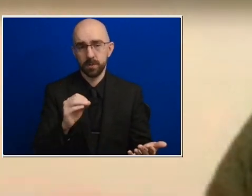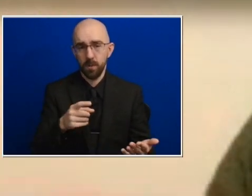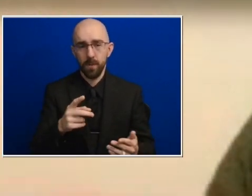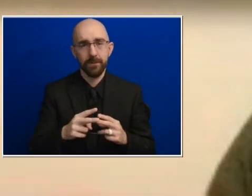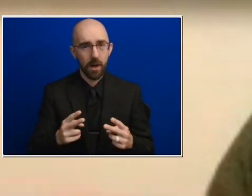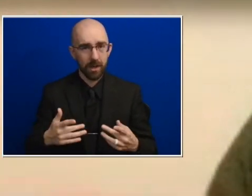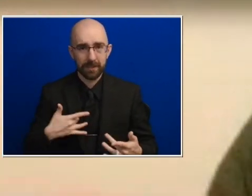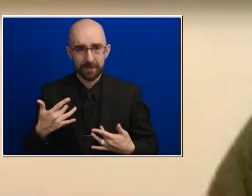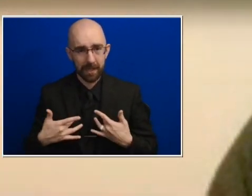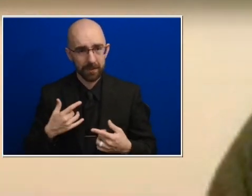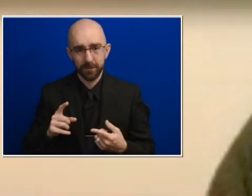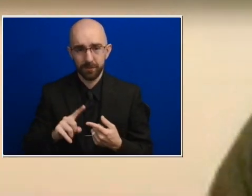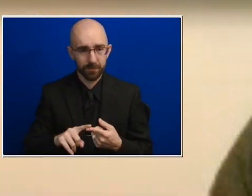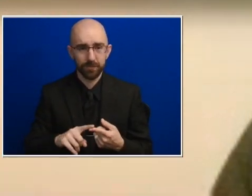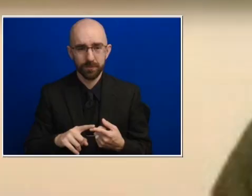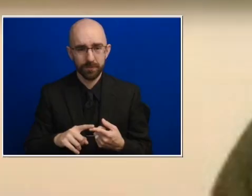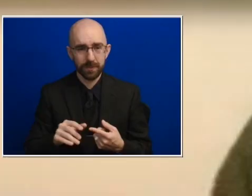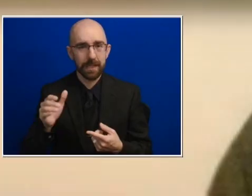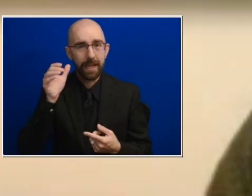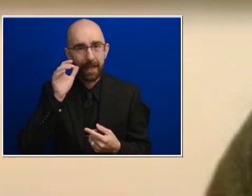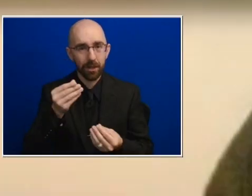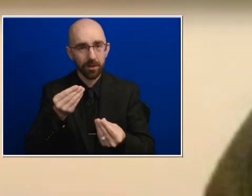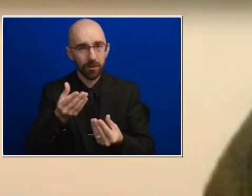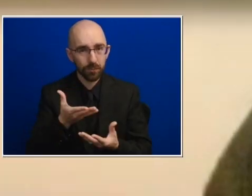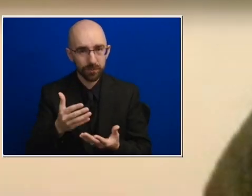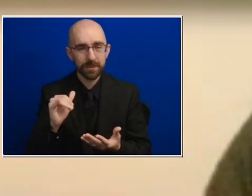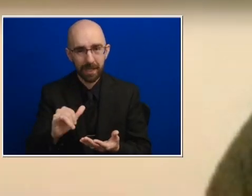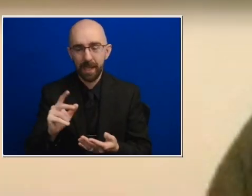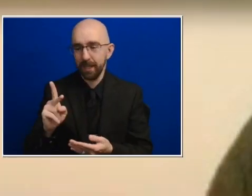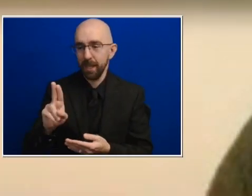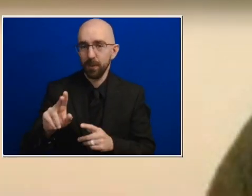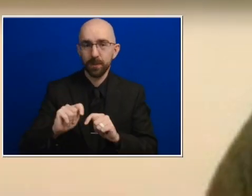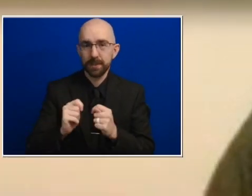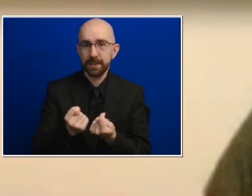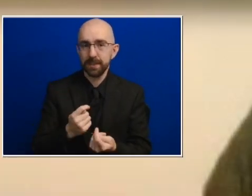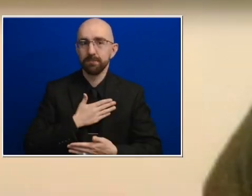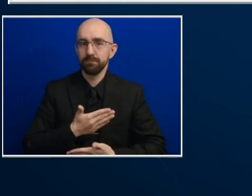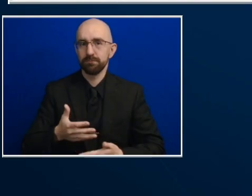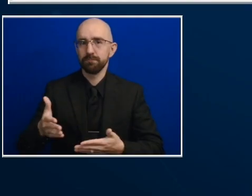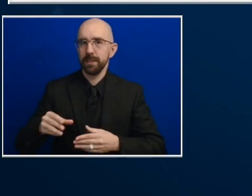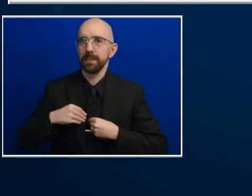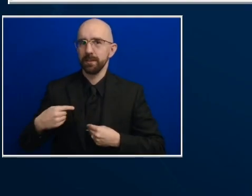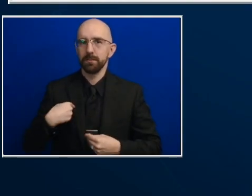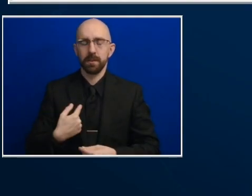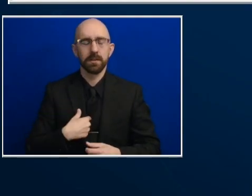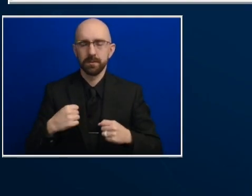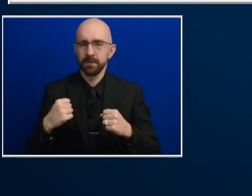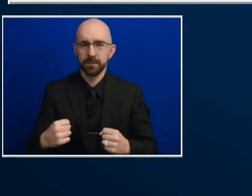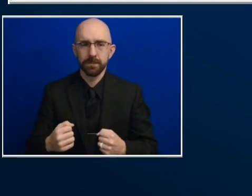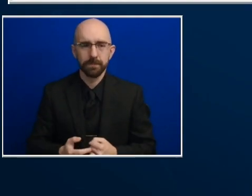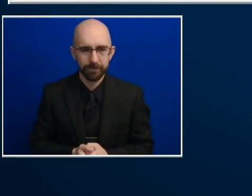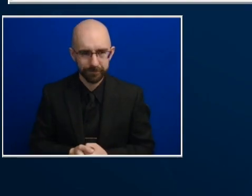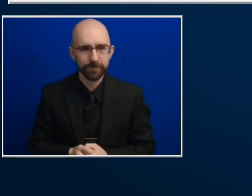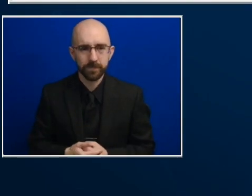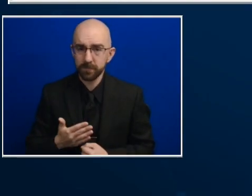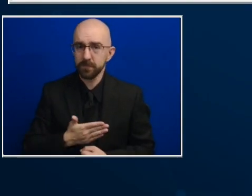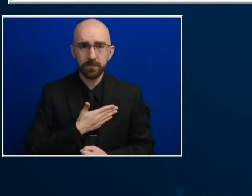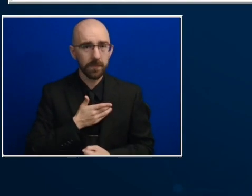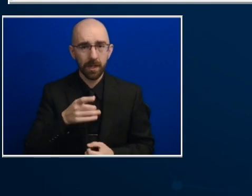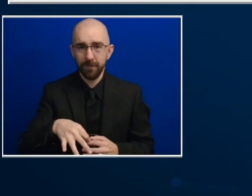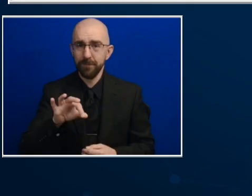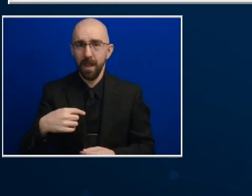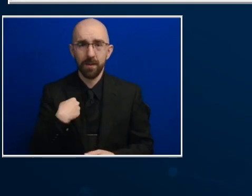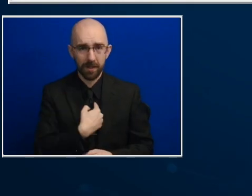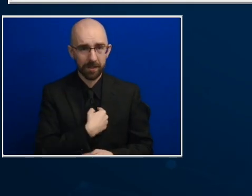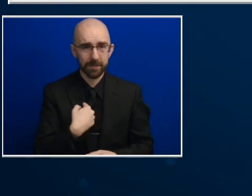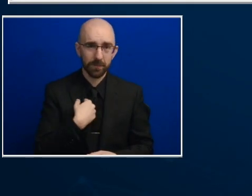excited to hear the news that the KU team was willing to take us. Well, I'm glad you found us and we found you.